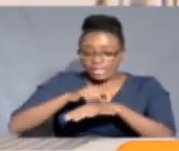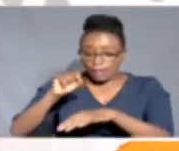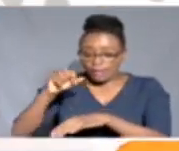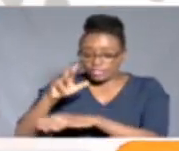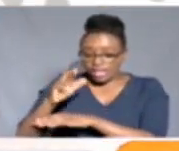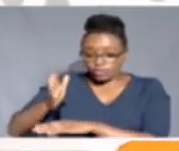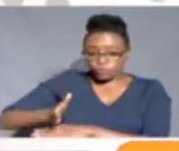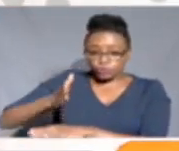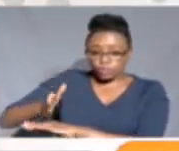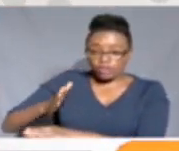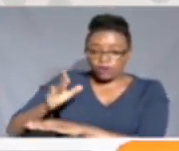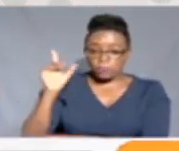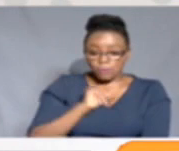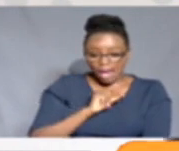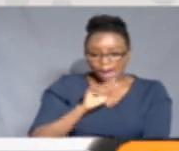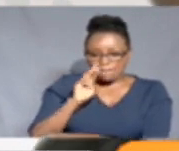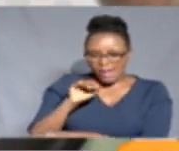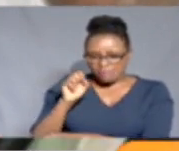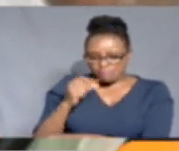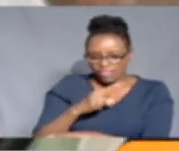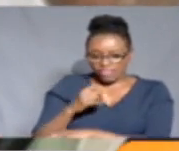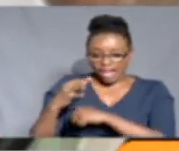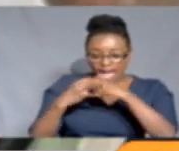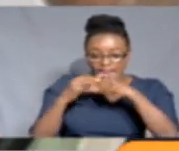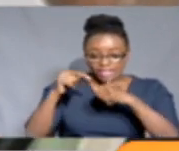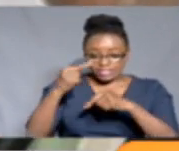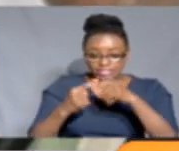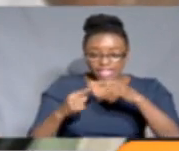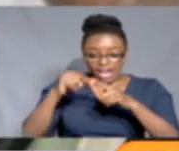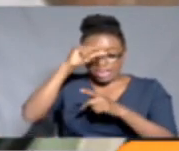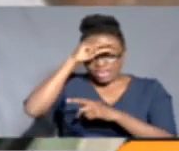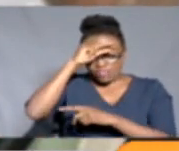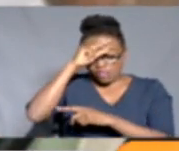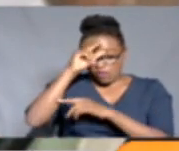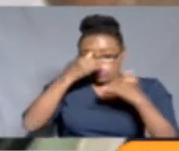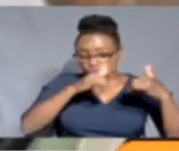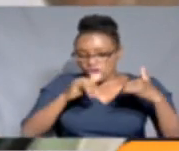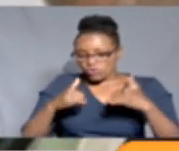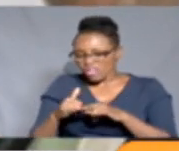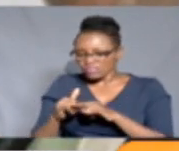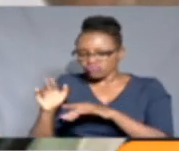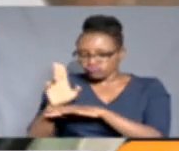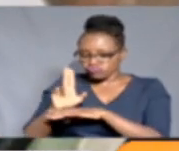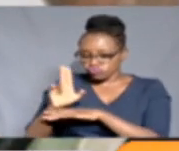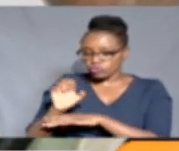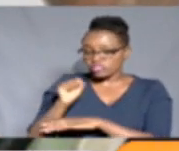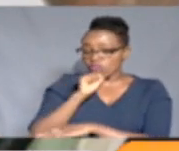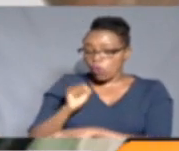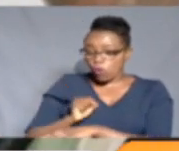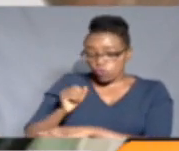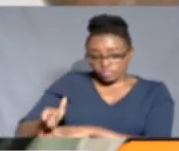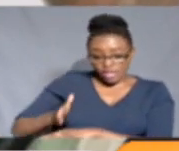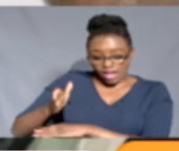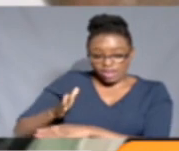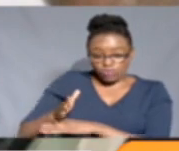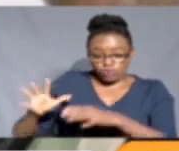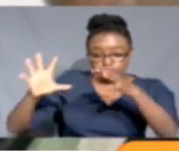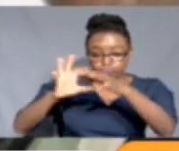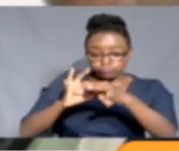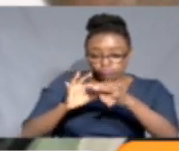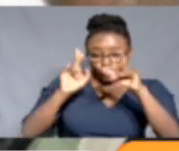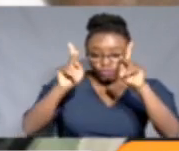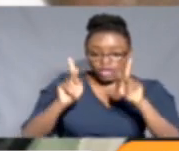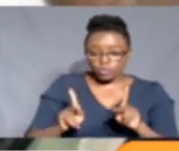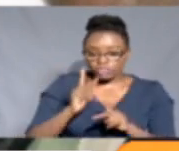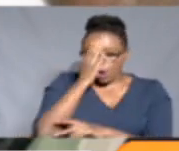to Naivasha will be completed by August this year, the government will rehabilitate the old meter gauge railway from Naivasha to Kisumu